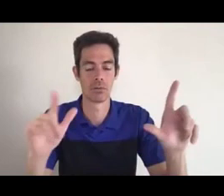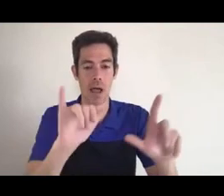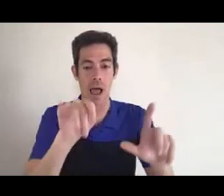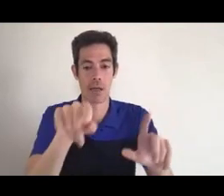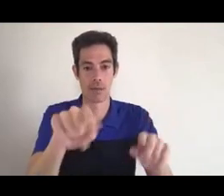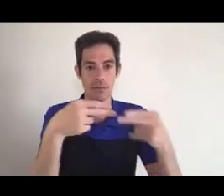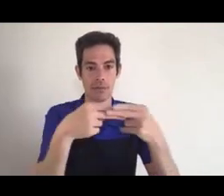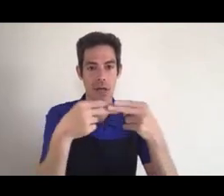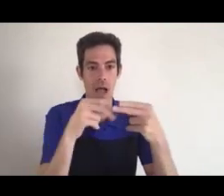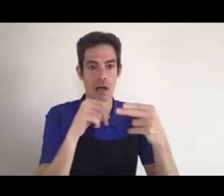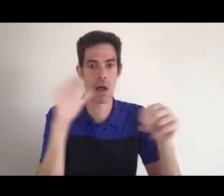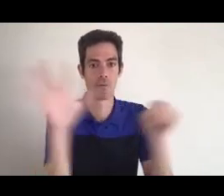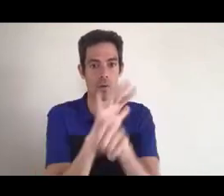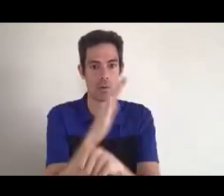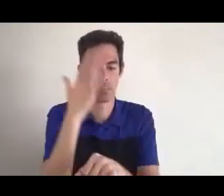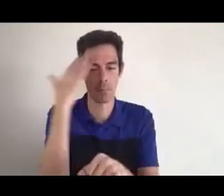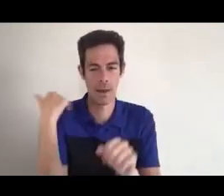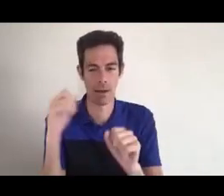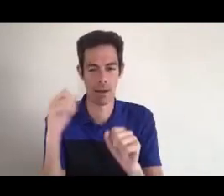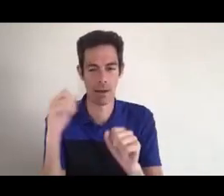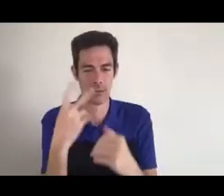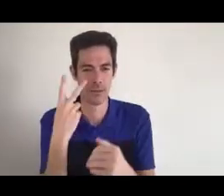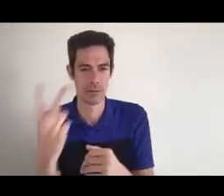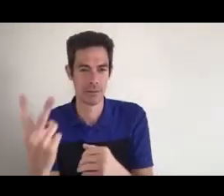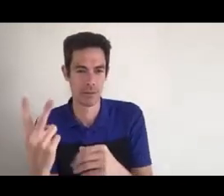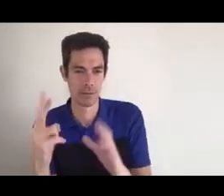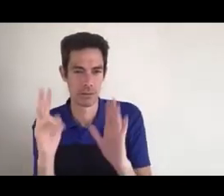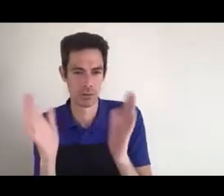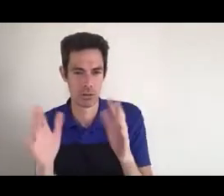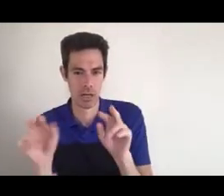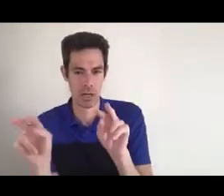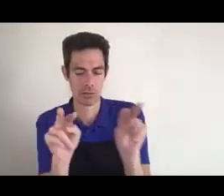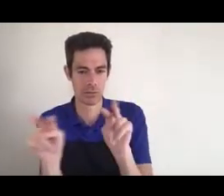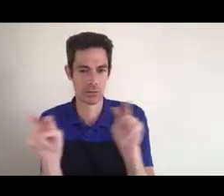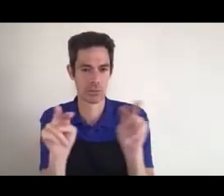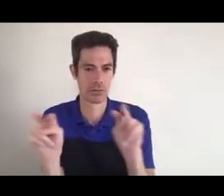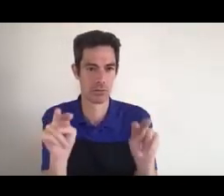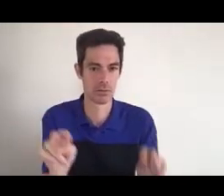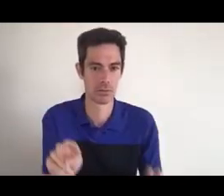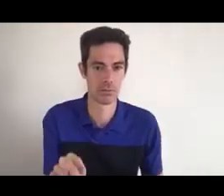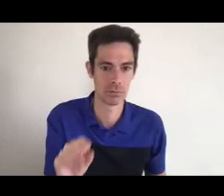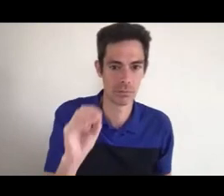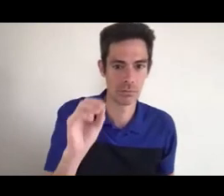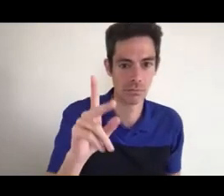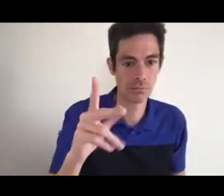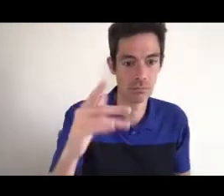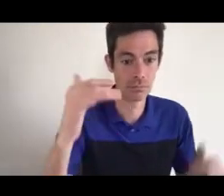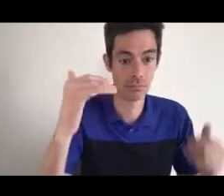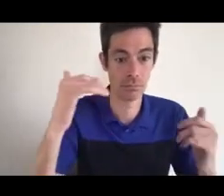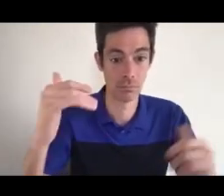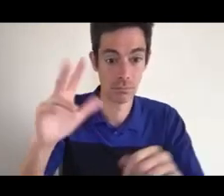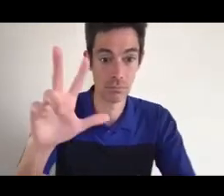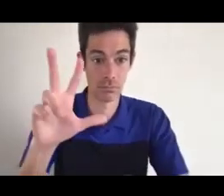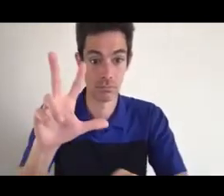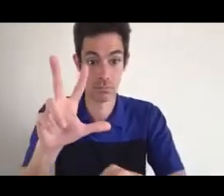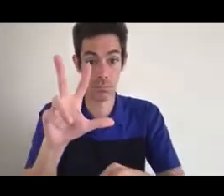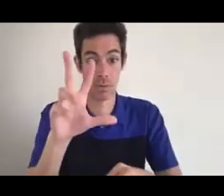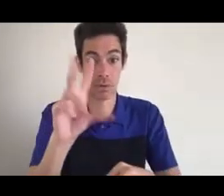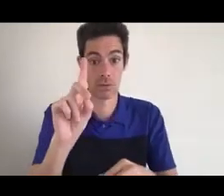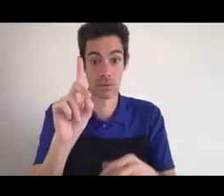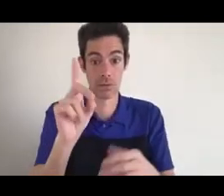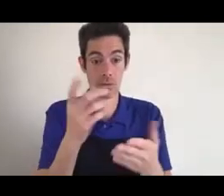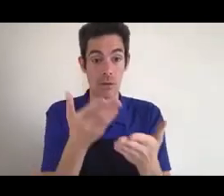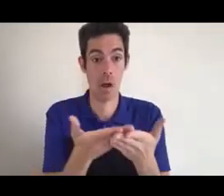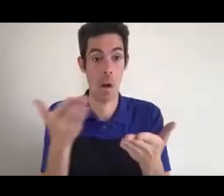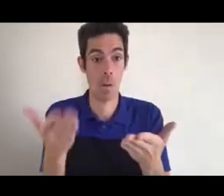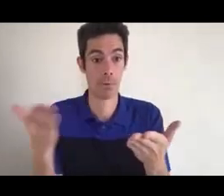So I think I'm going to leave this as not in the full presentation mode, just so I